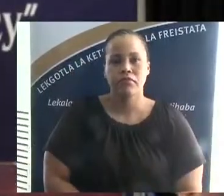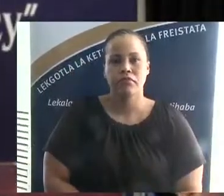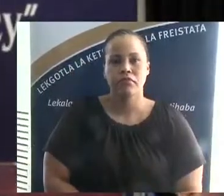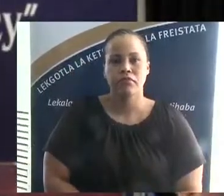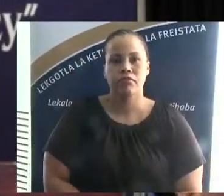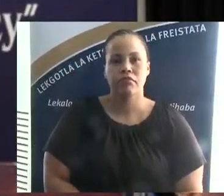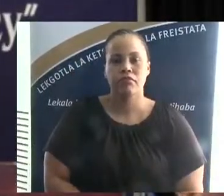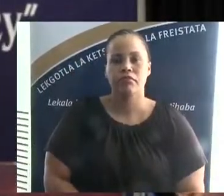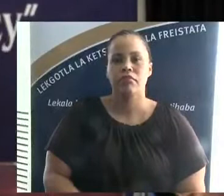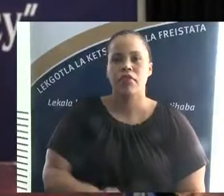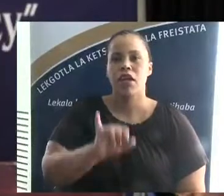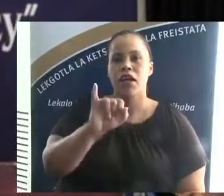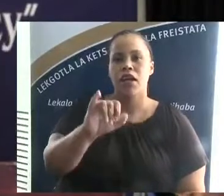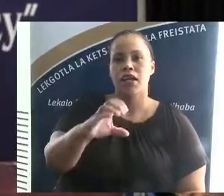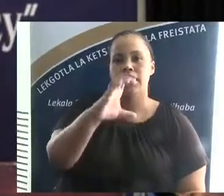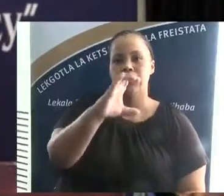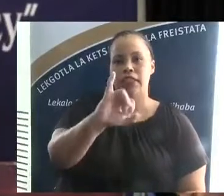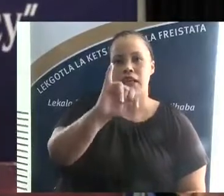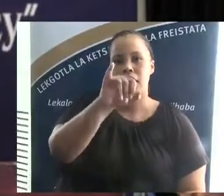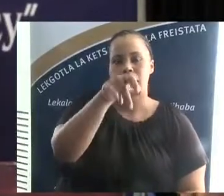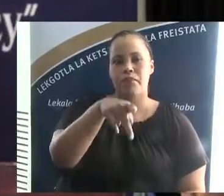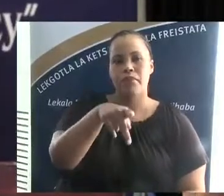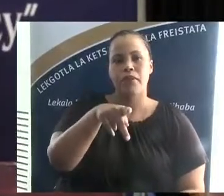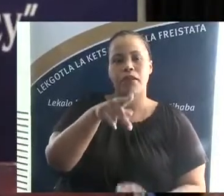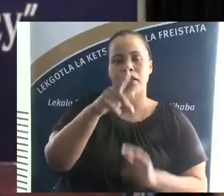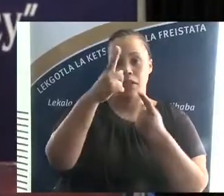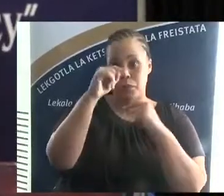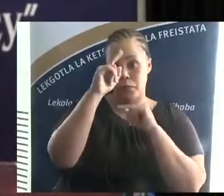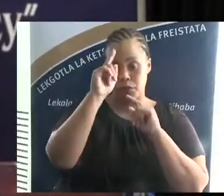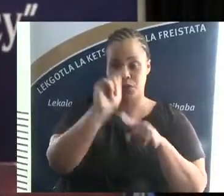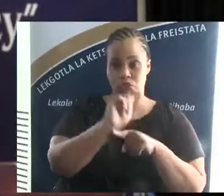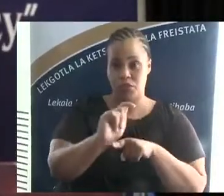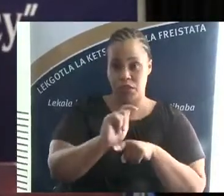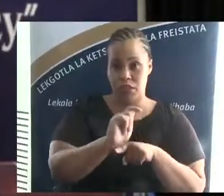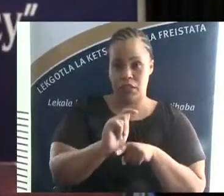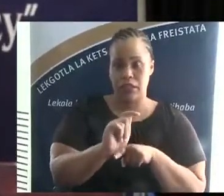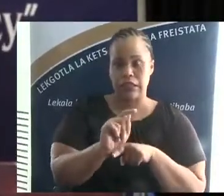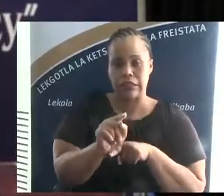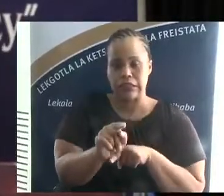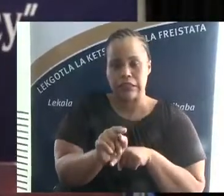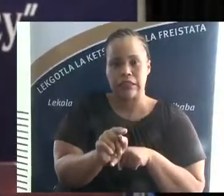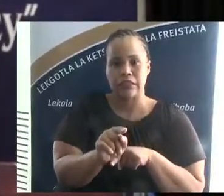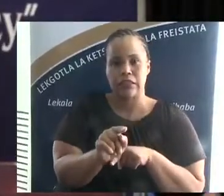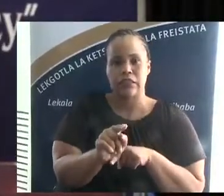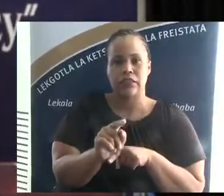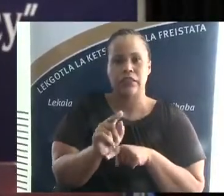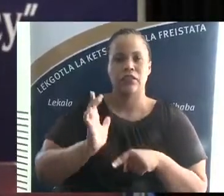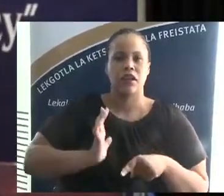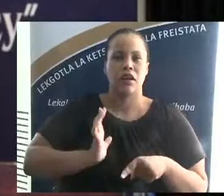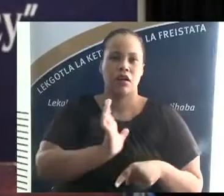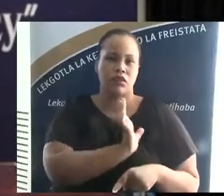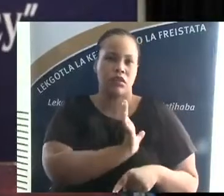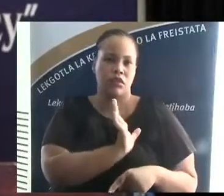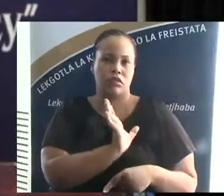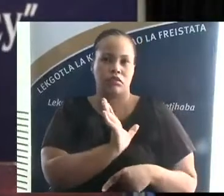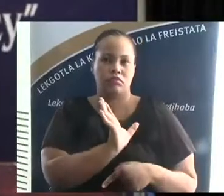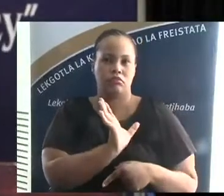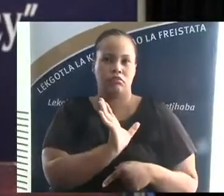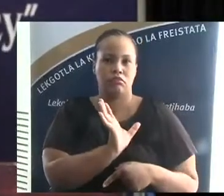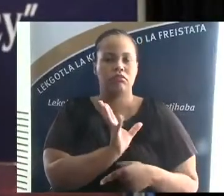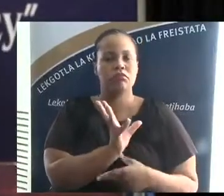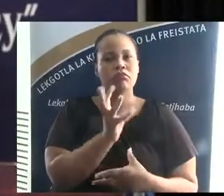The ICIP and portfolio trainings is the first pathway to incorporate councillors for this development of